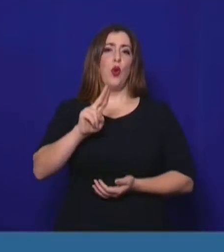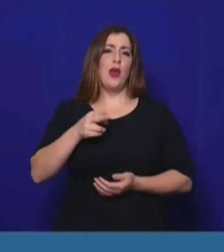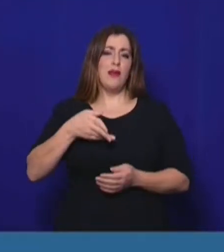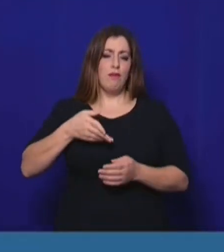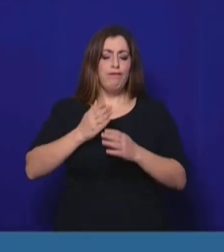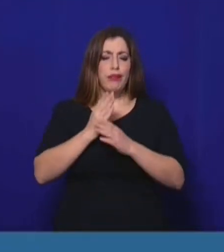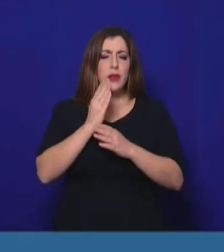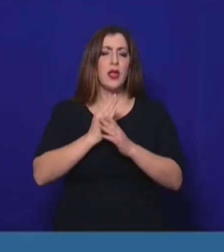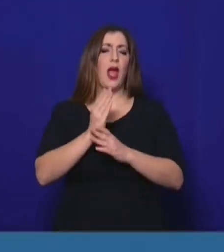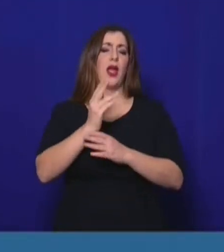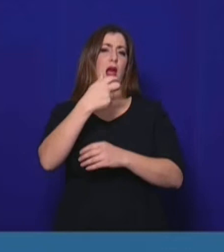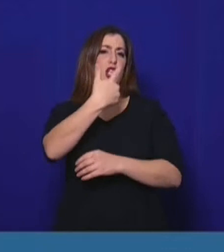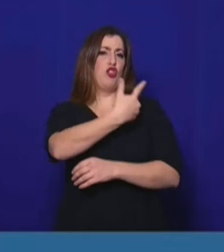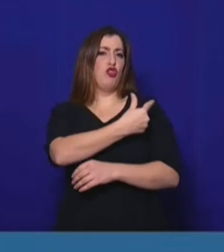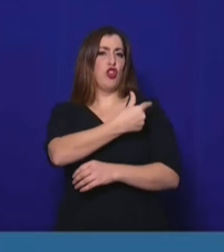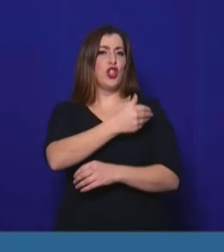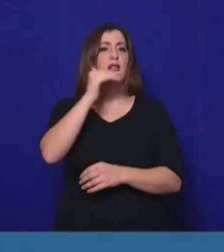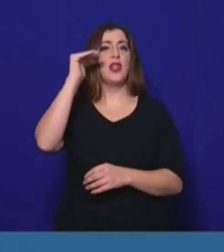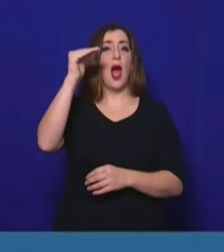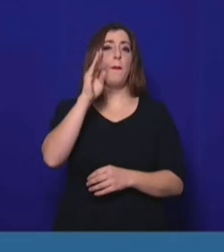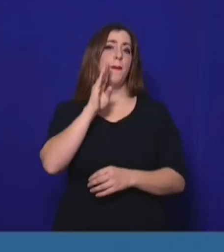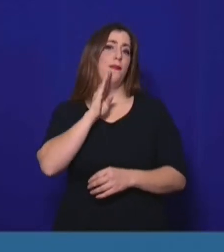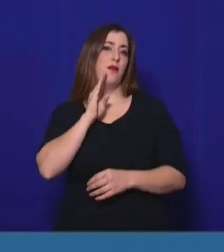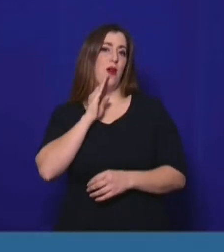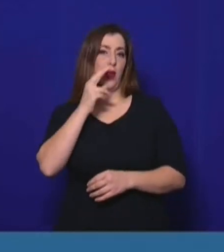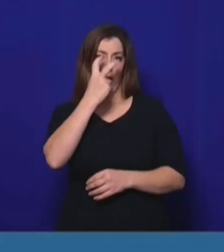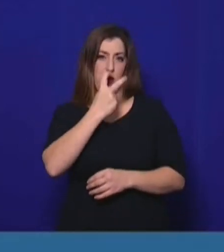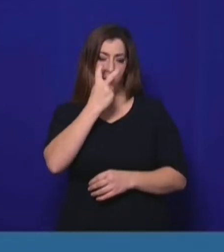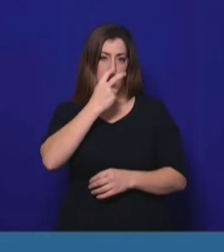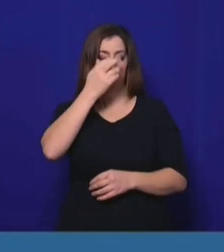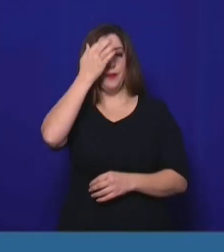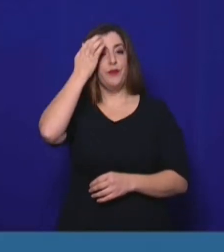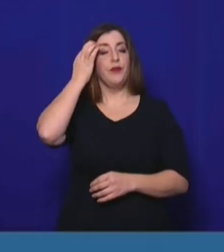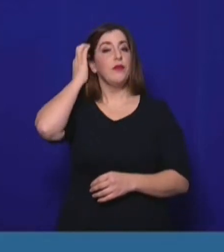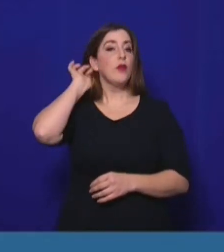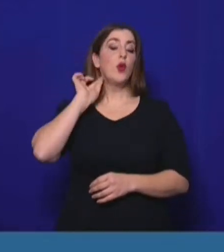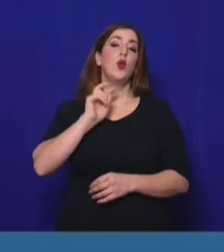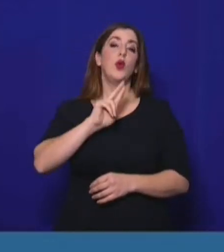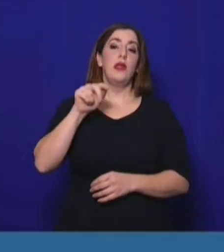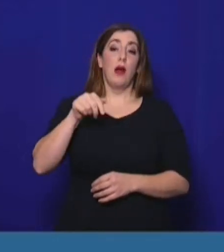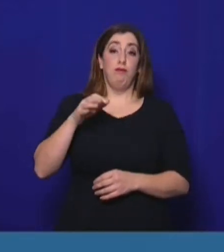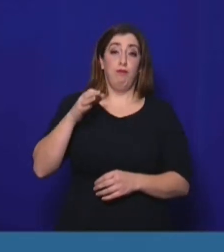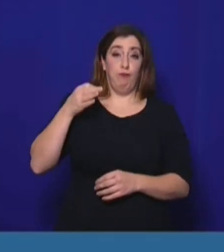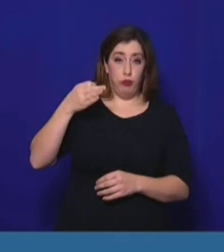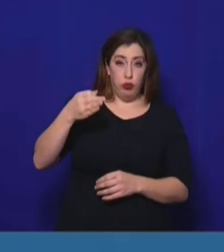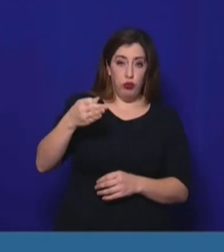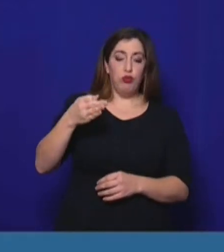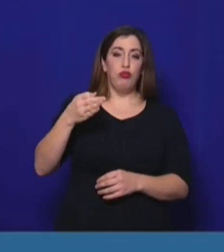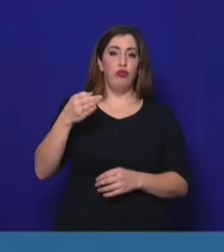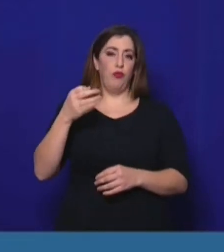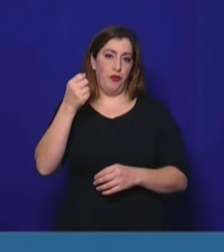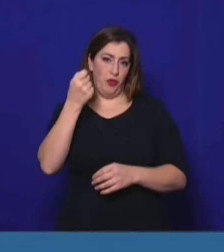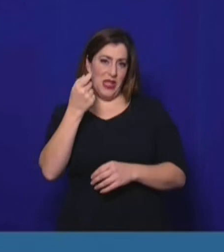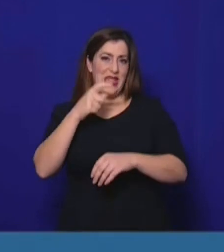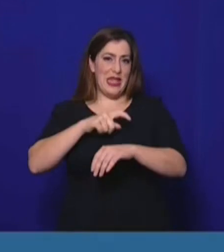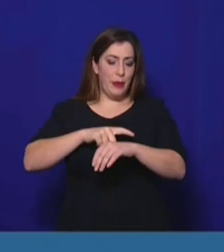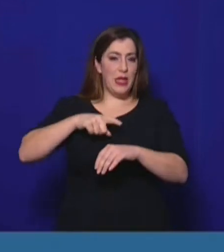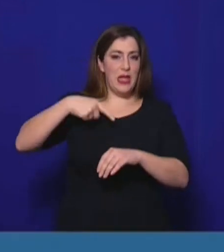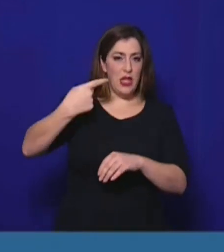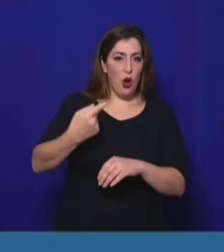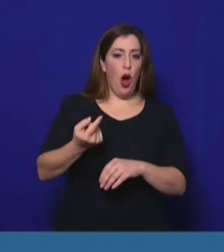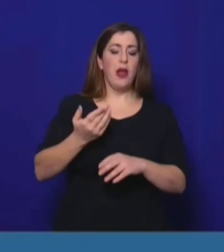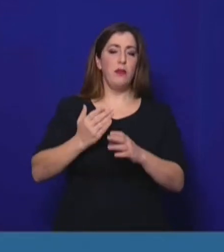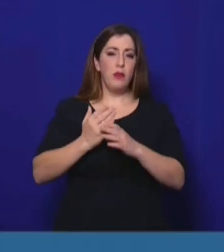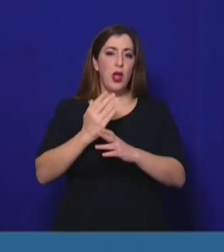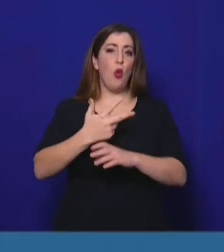wkoll aħna qegħdin nifukaw ukoll fuq dawk l-anzjani ta' il fuq minn 85 sena li propju qegħdin